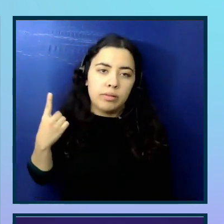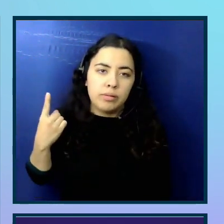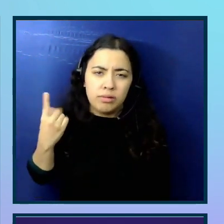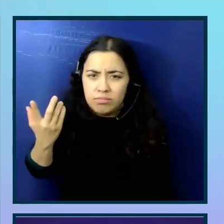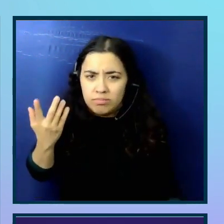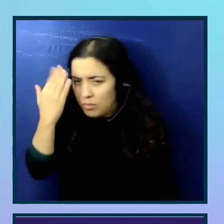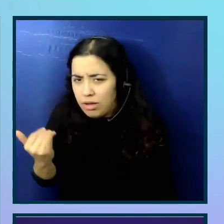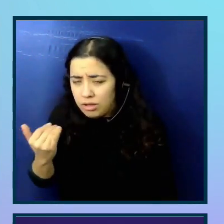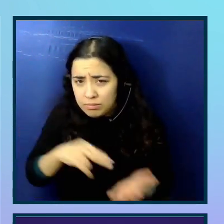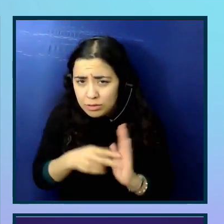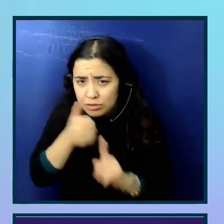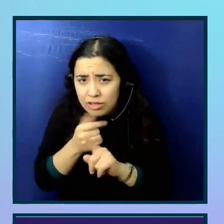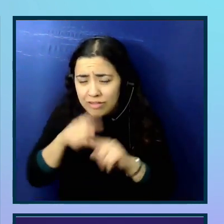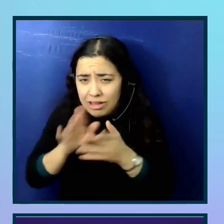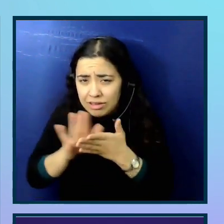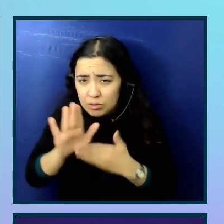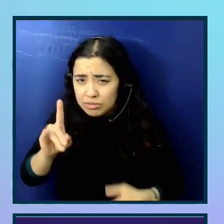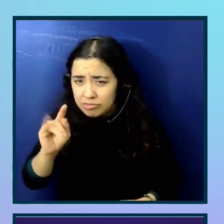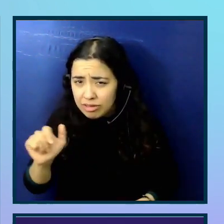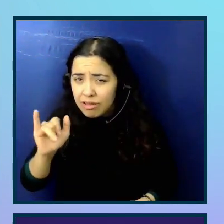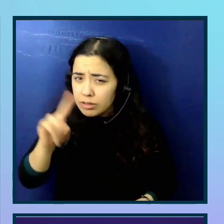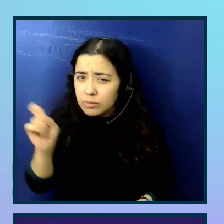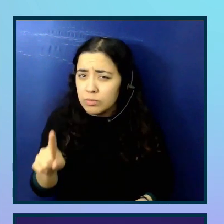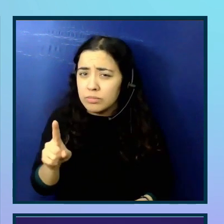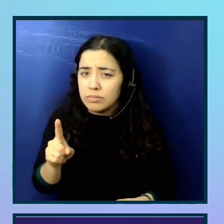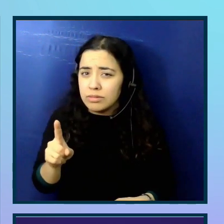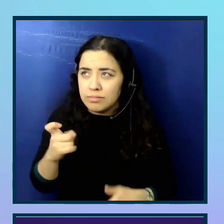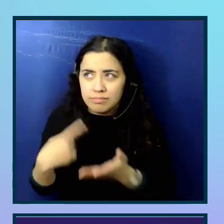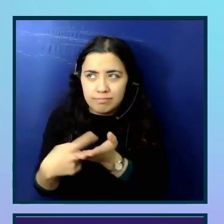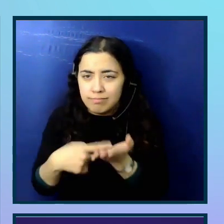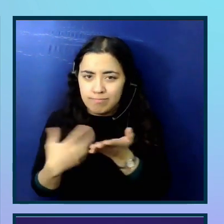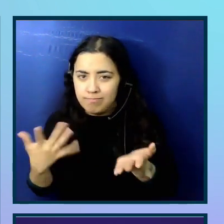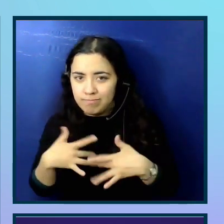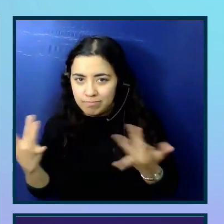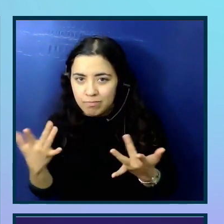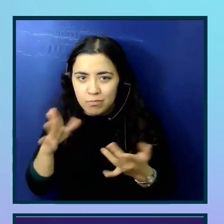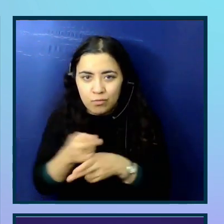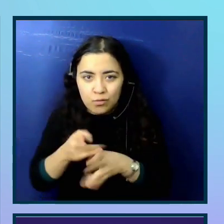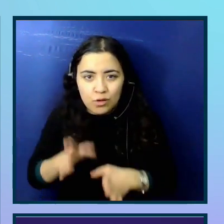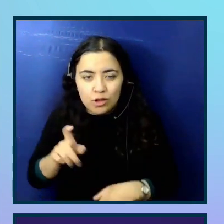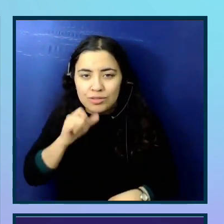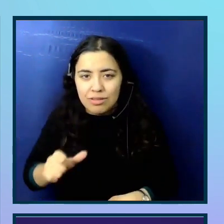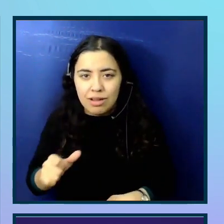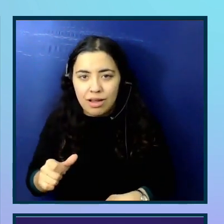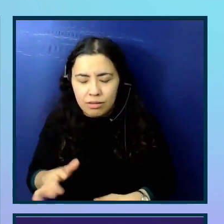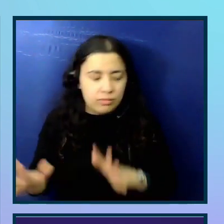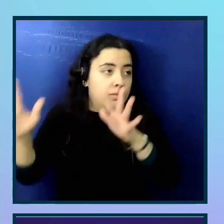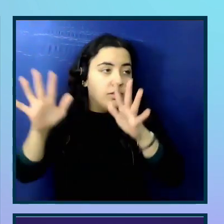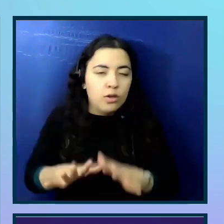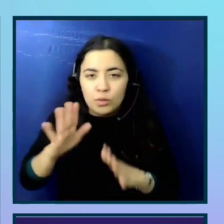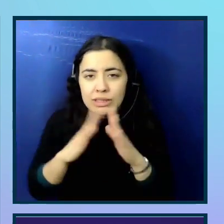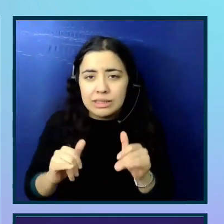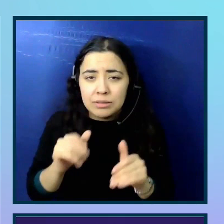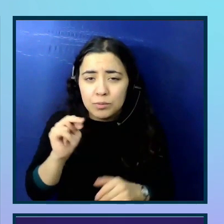Can you guys not clean up the data? Maybe that's a bigger question that needs to be talked about, because your users shouldn't take the brunt of you having bad